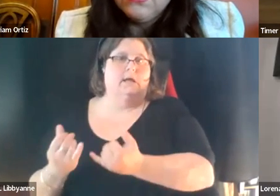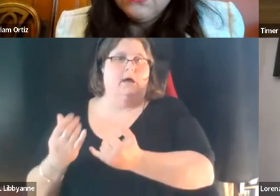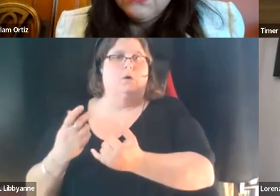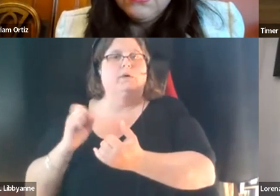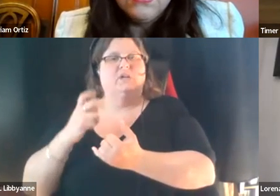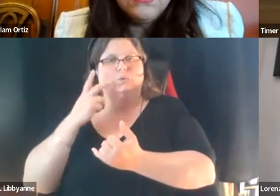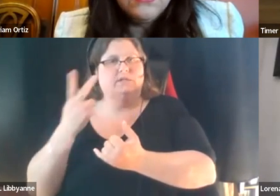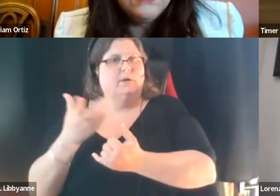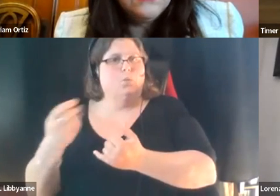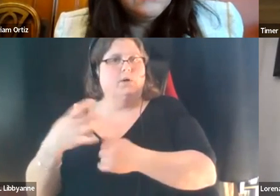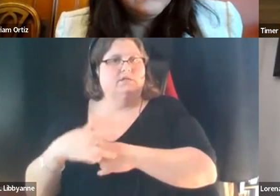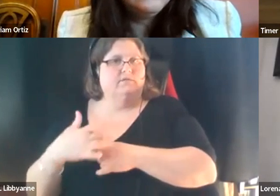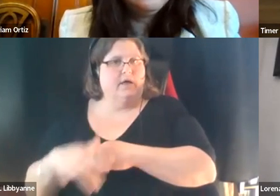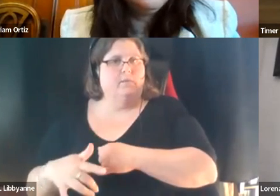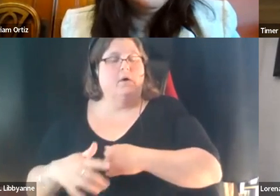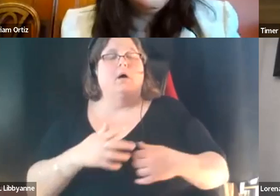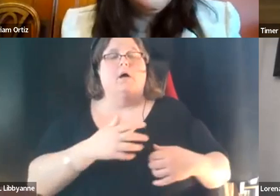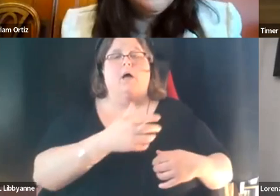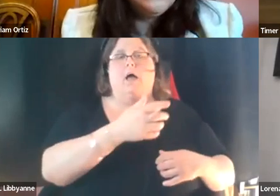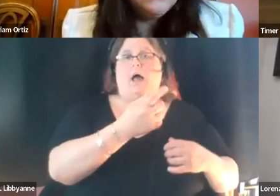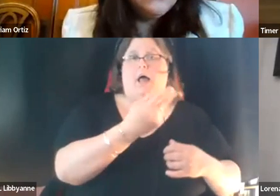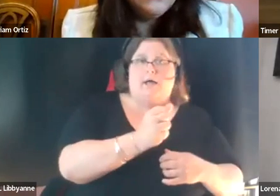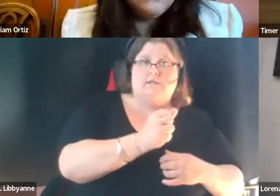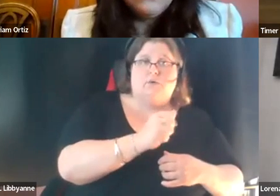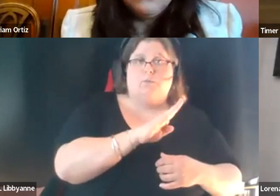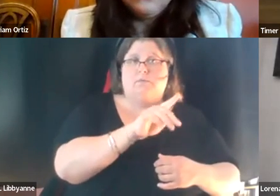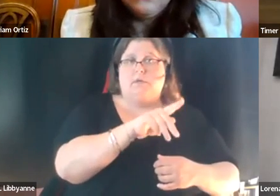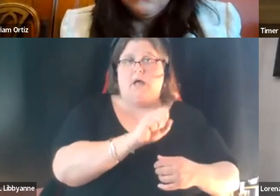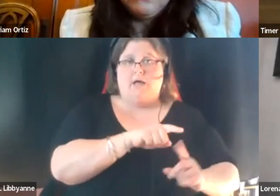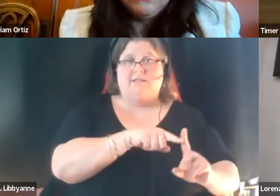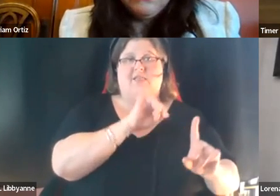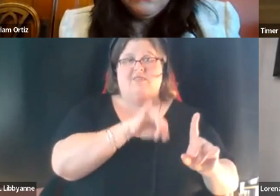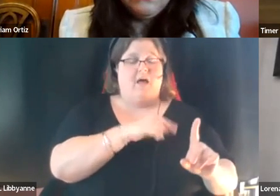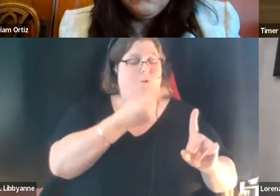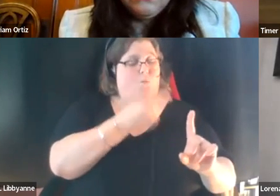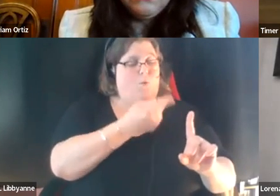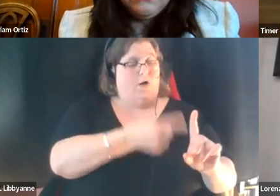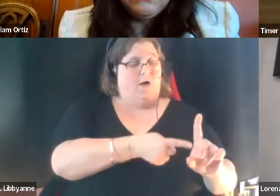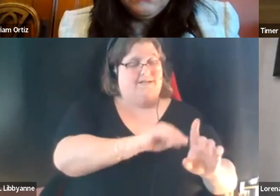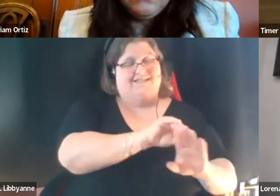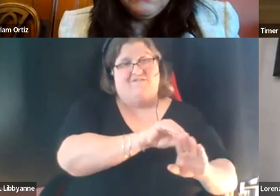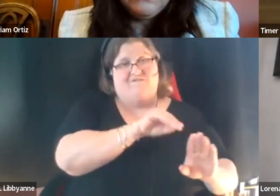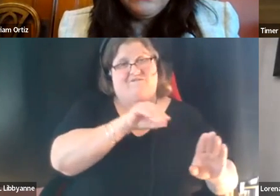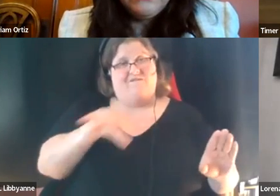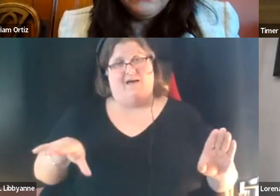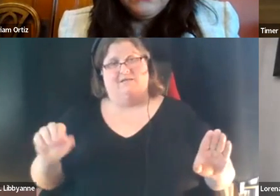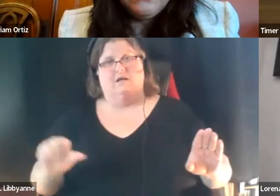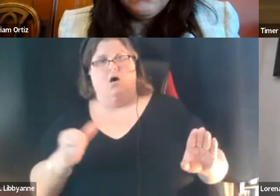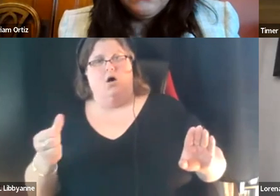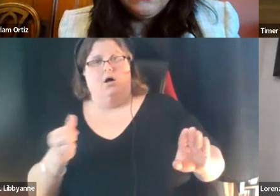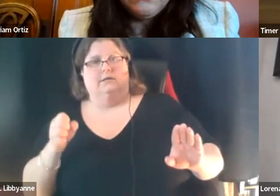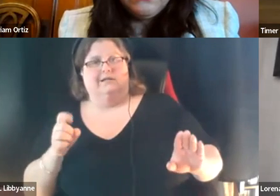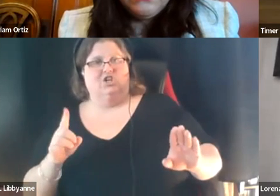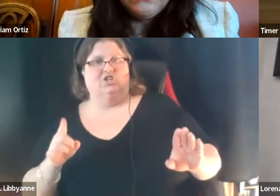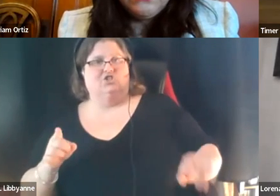high schools in Boston Public Schools affects the enrollment at alt ed. If there's